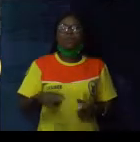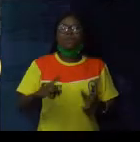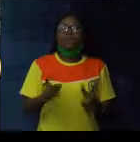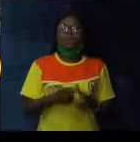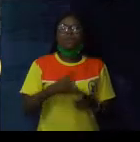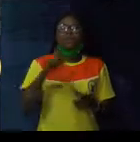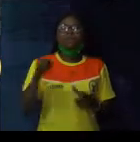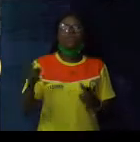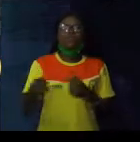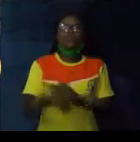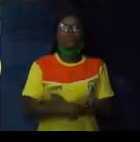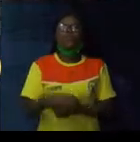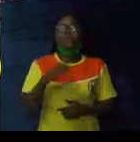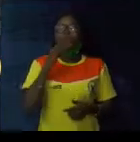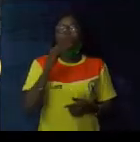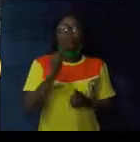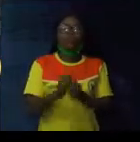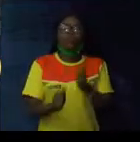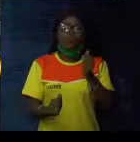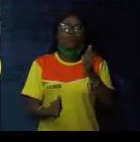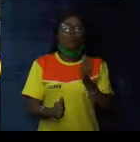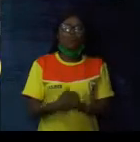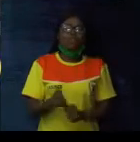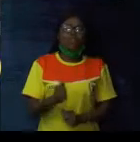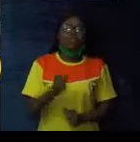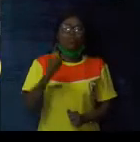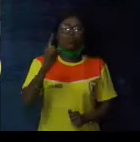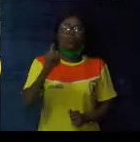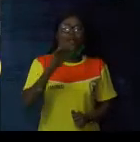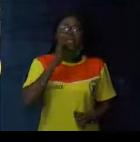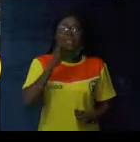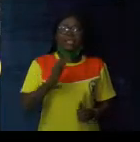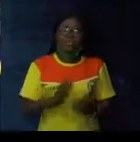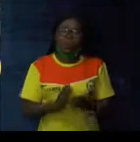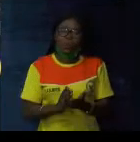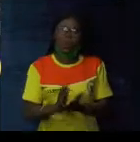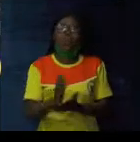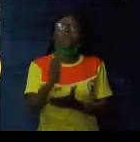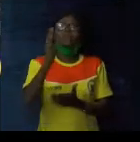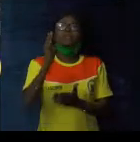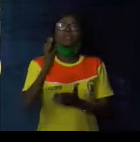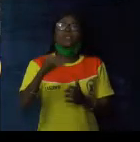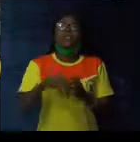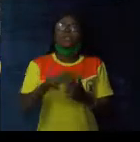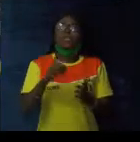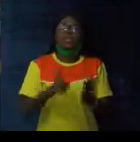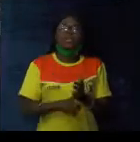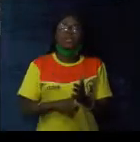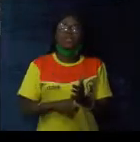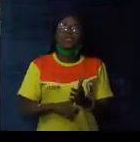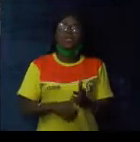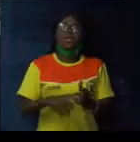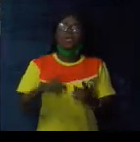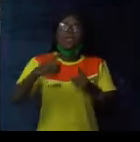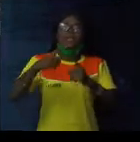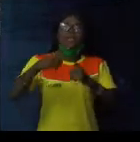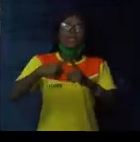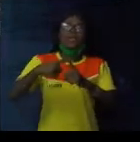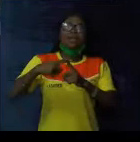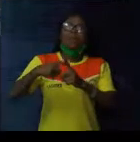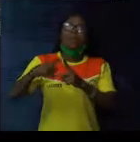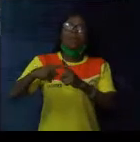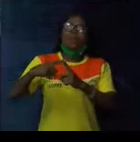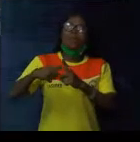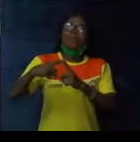First question for today says, which correctly describes the temperature reading on this thermometer? And your options